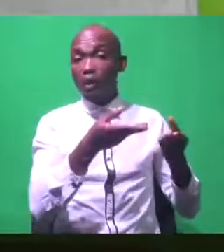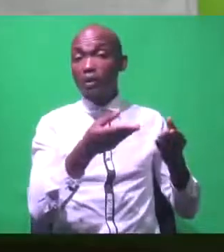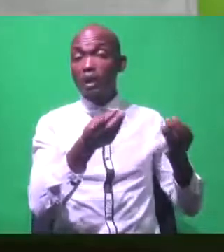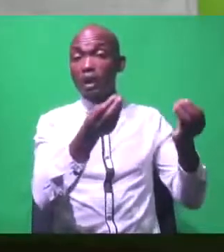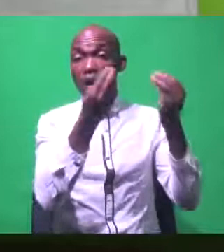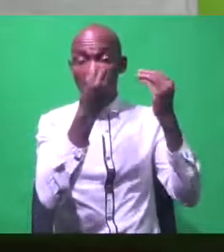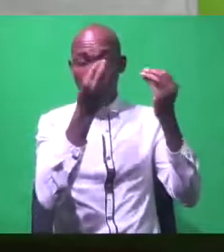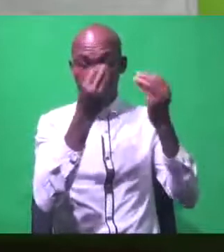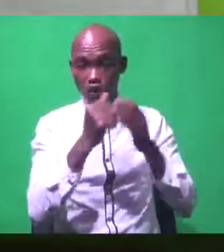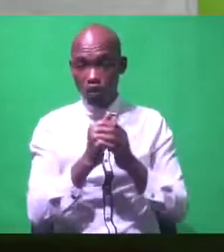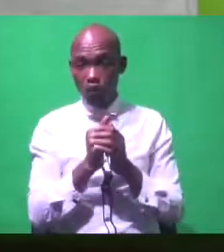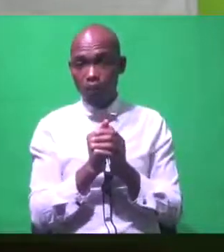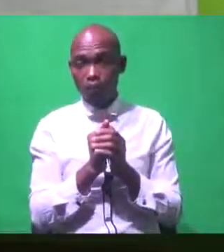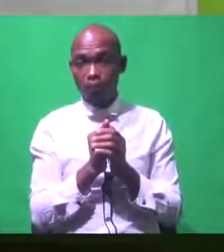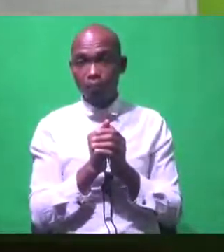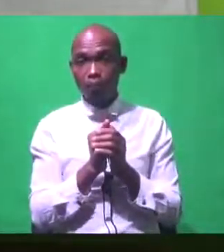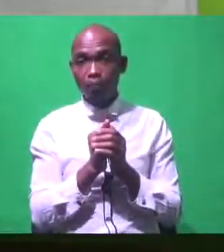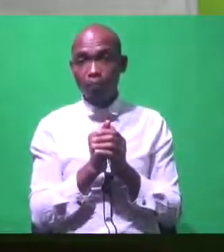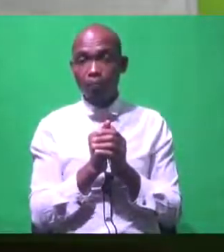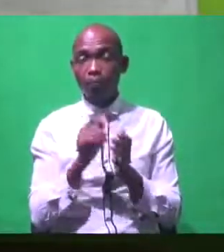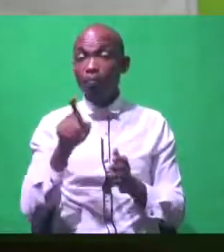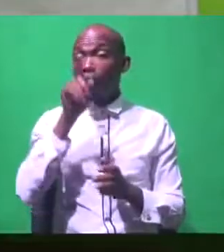Are we together?